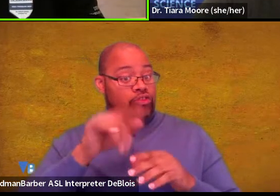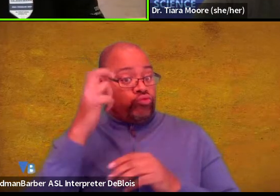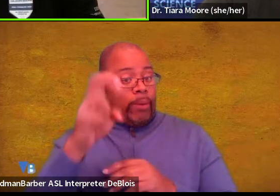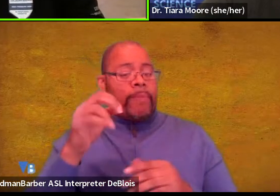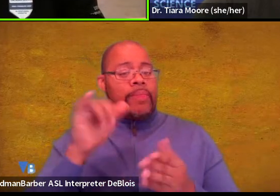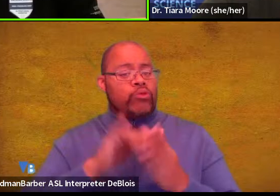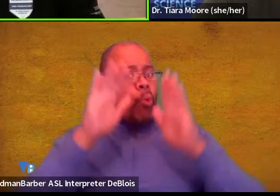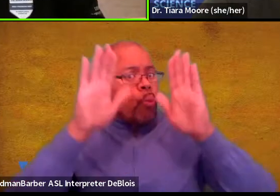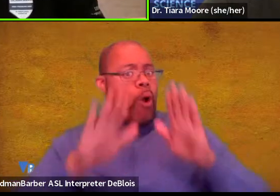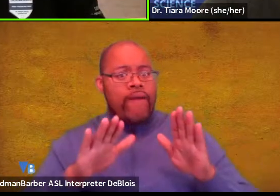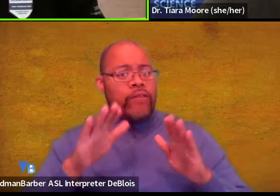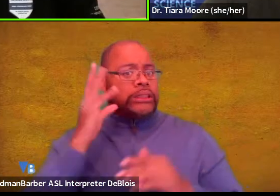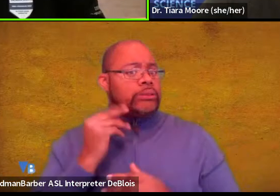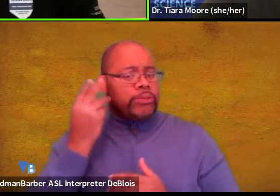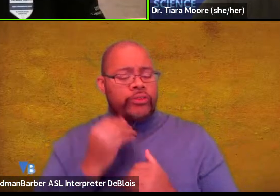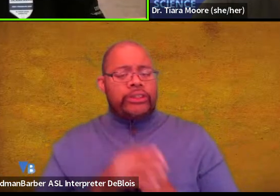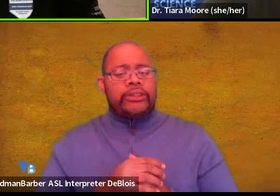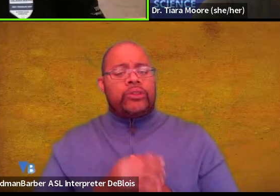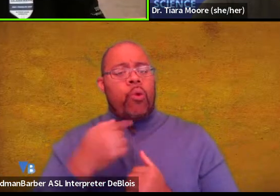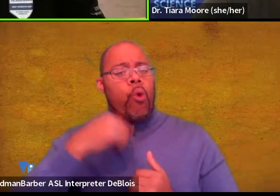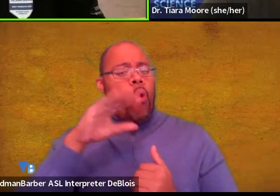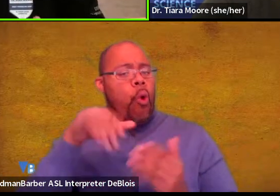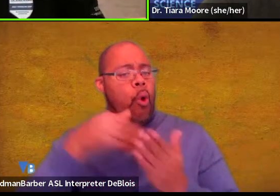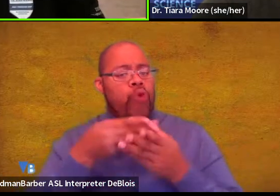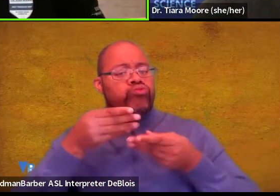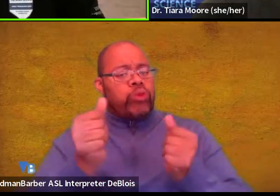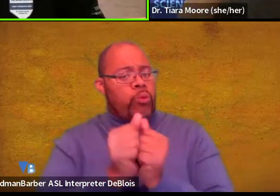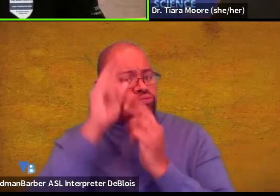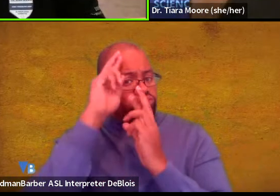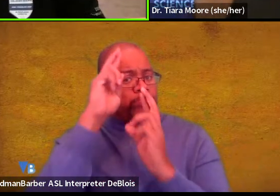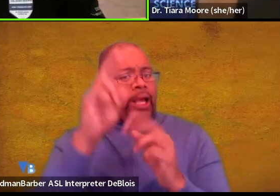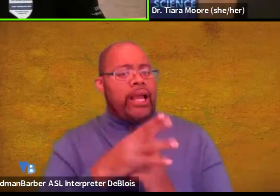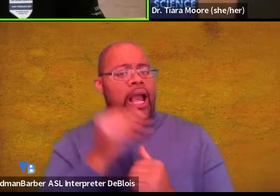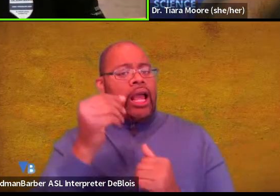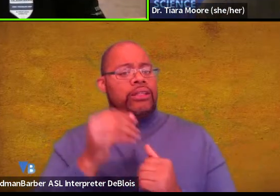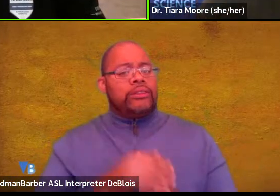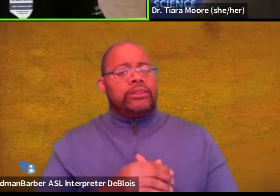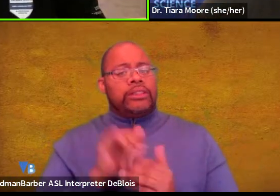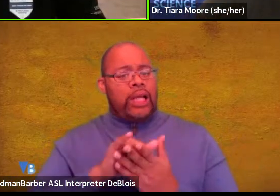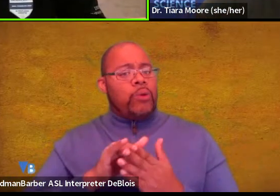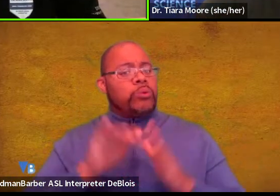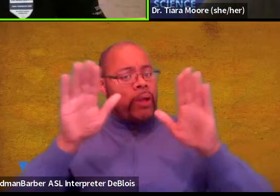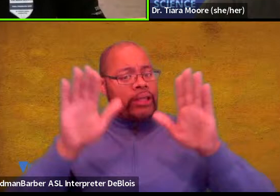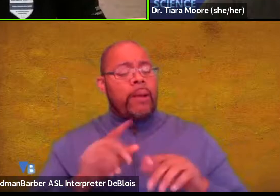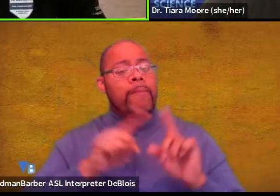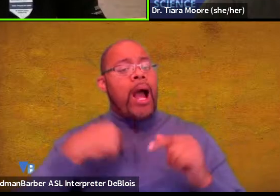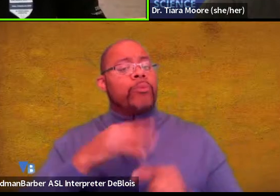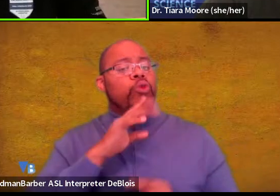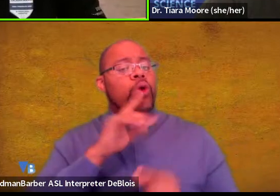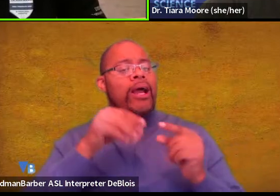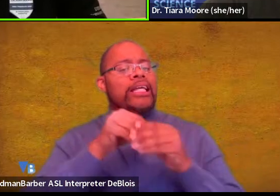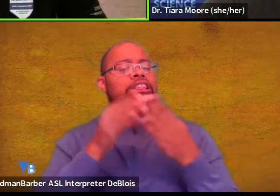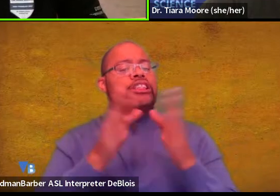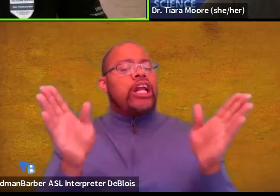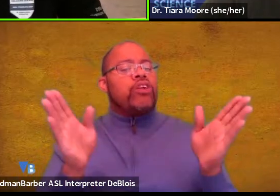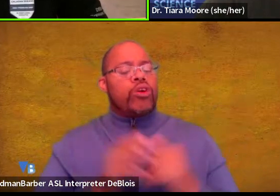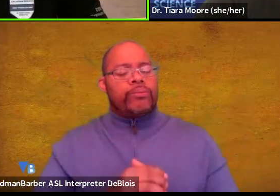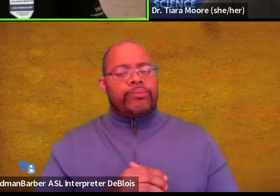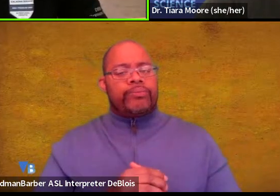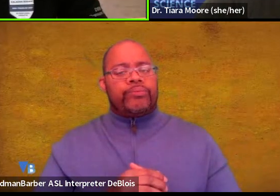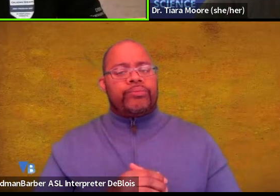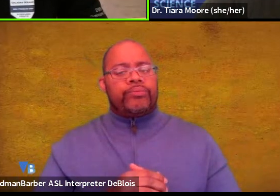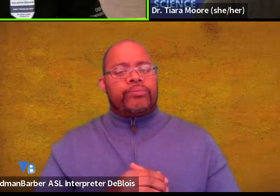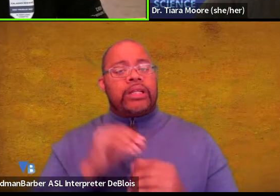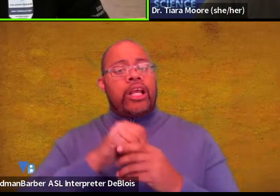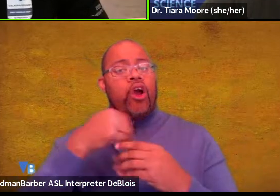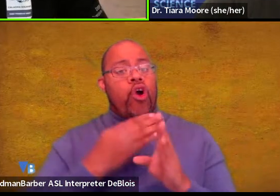was a wonderful experience. We were all treated with respect and honor. It was fantastic. But I'm just talking about in general,